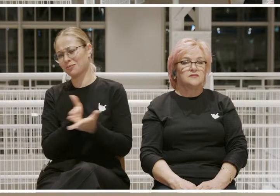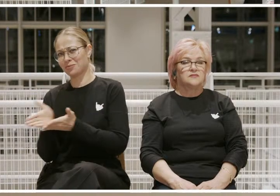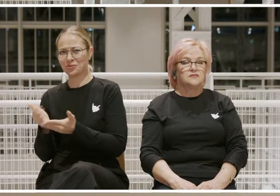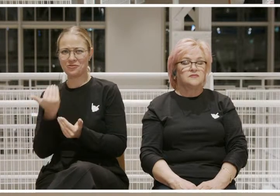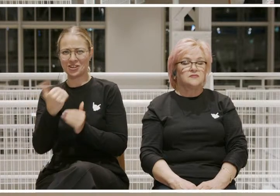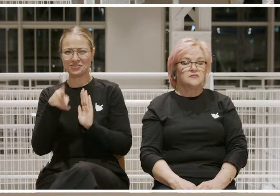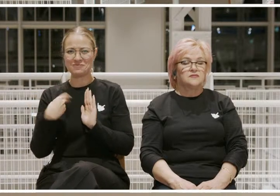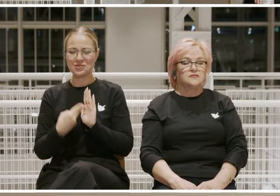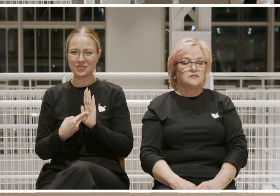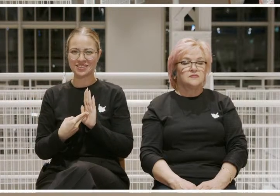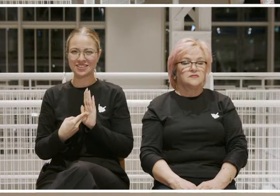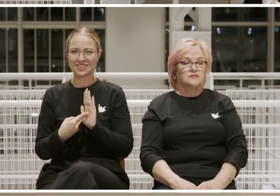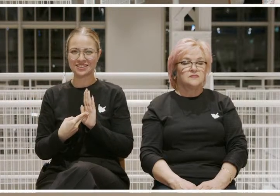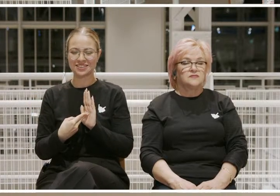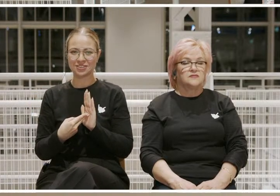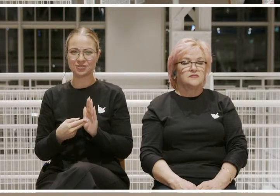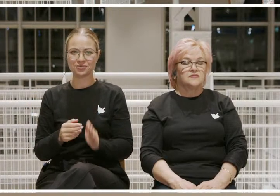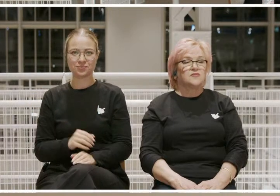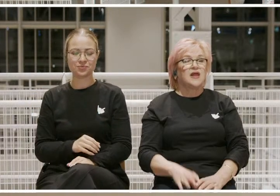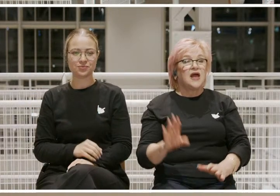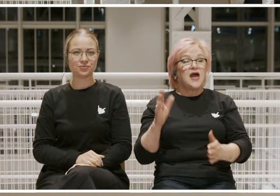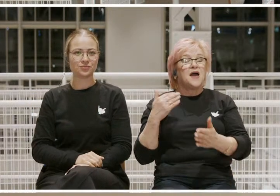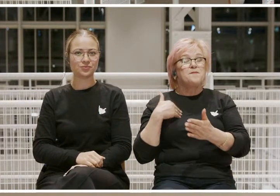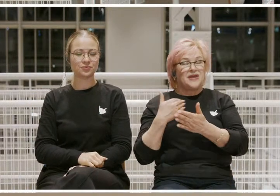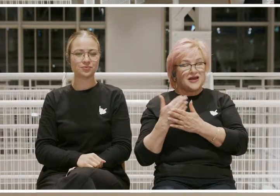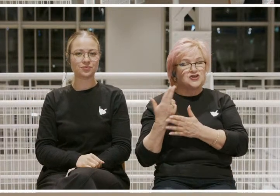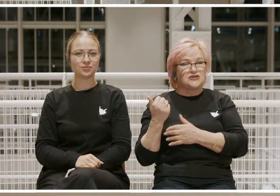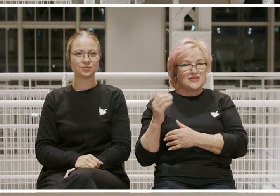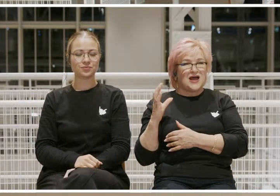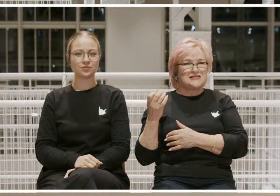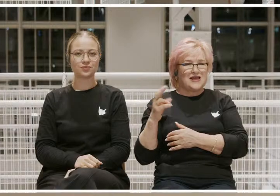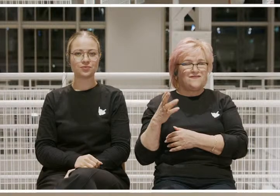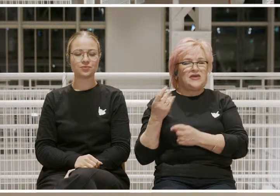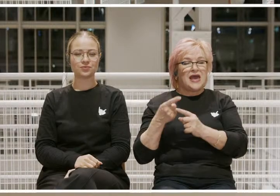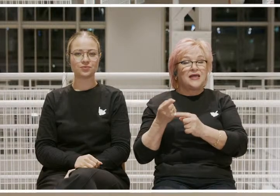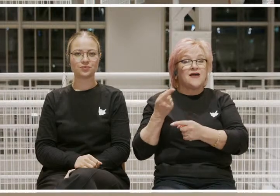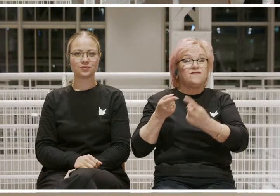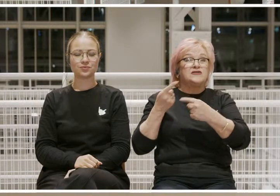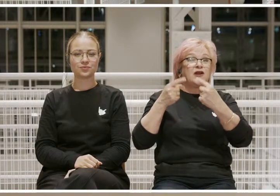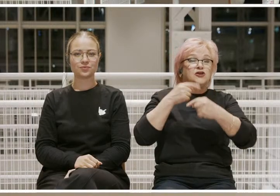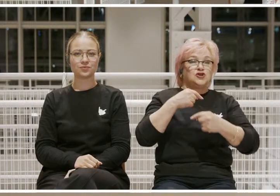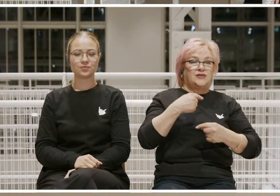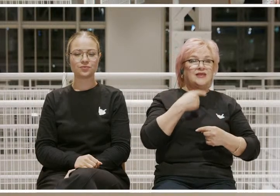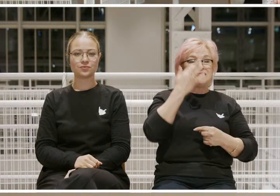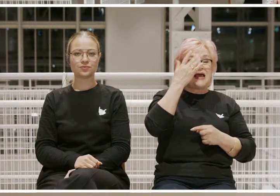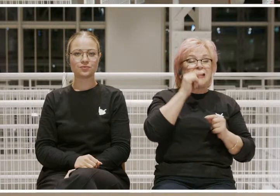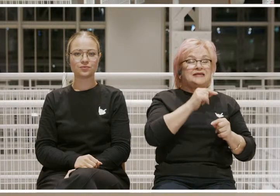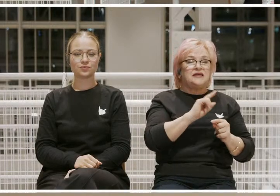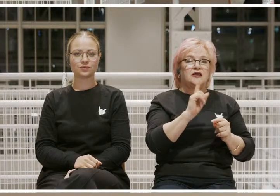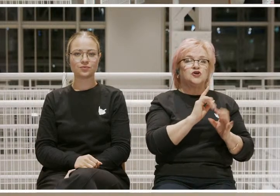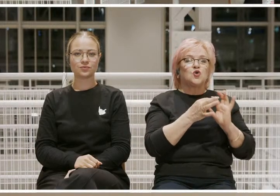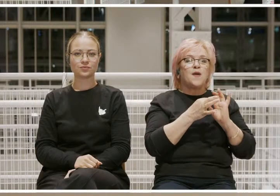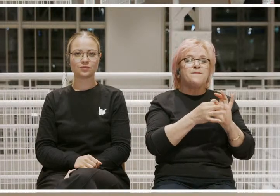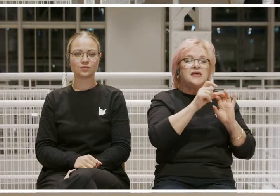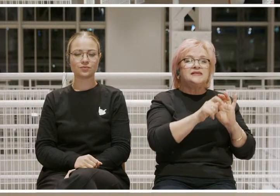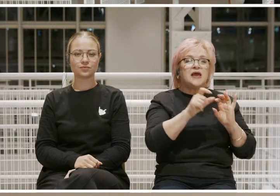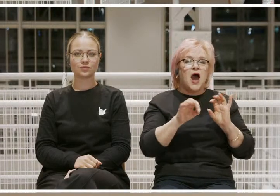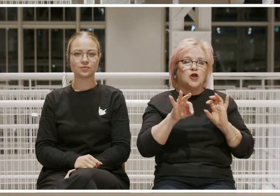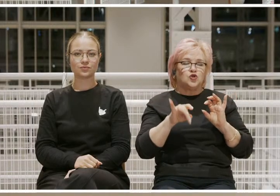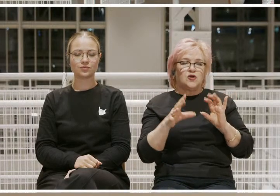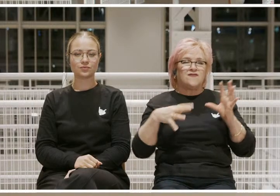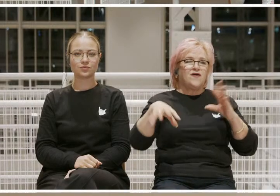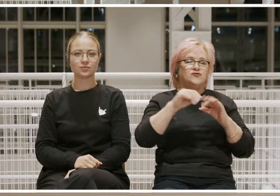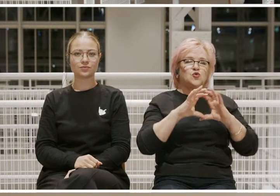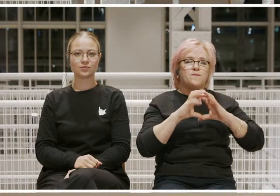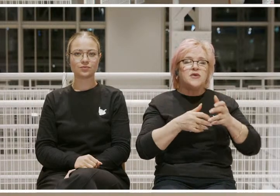also kind of reflects on this idea that, you know, mediators all around the world try to circulate,